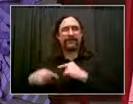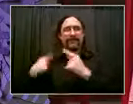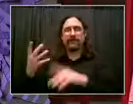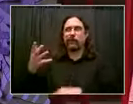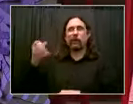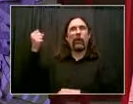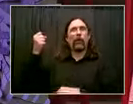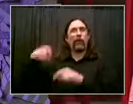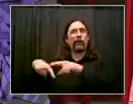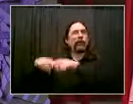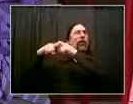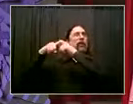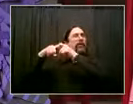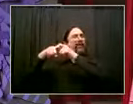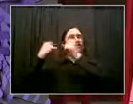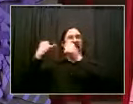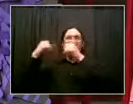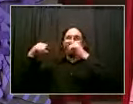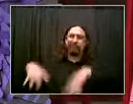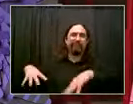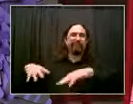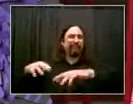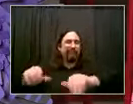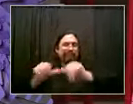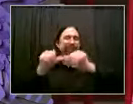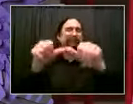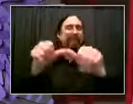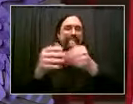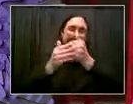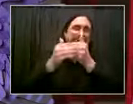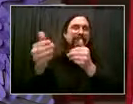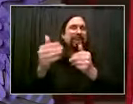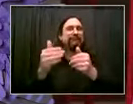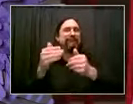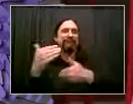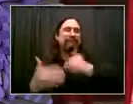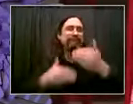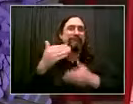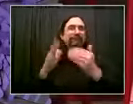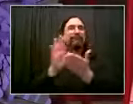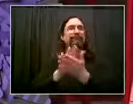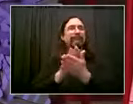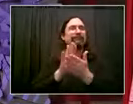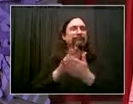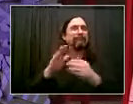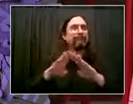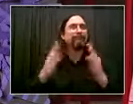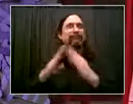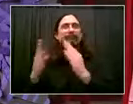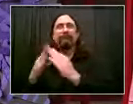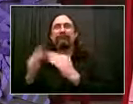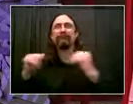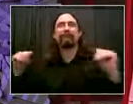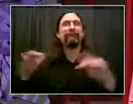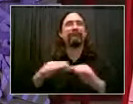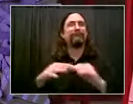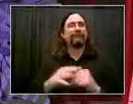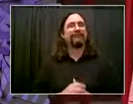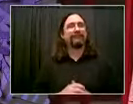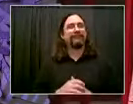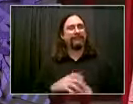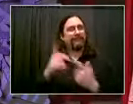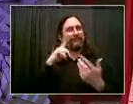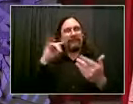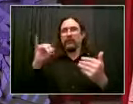with whatever they need. Our new normal will include social emotional supports in every school. Our new normal